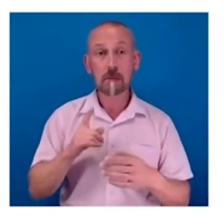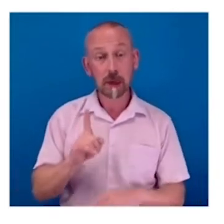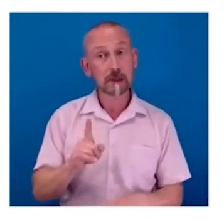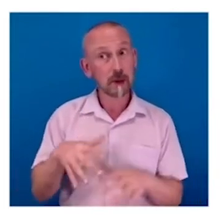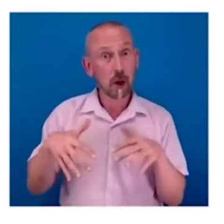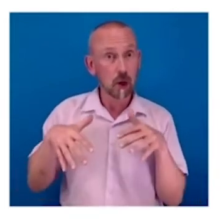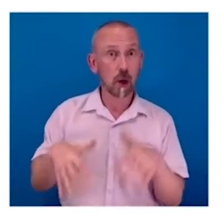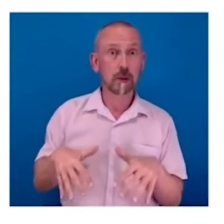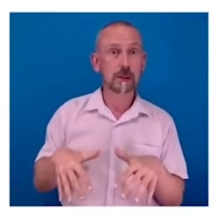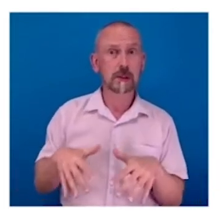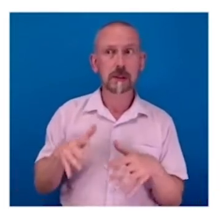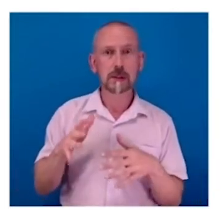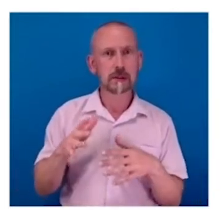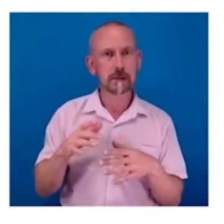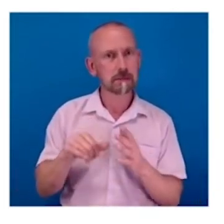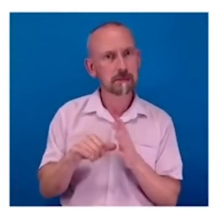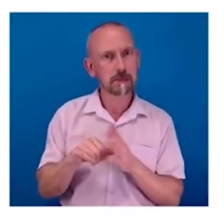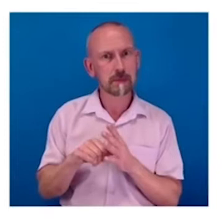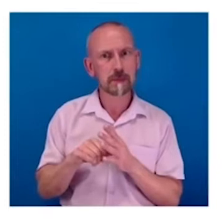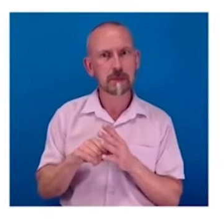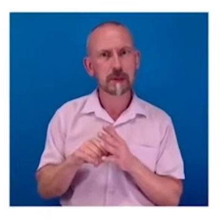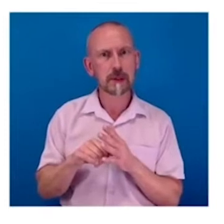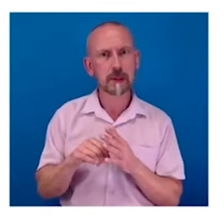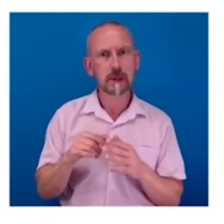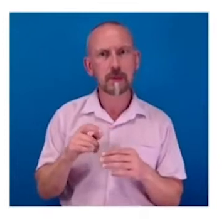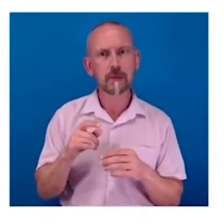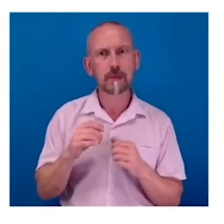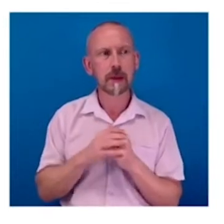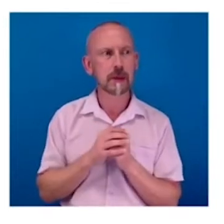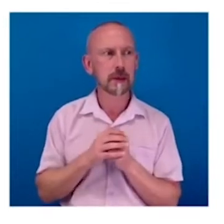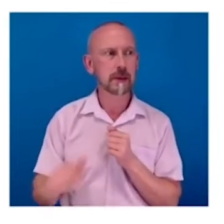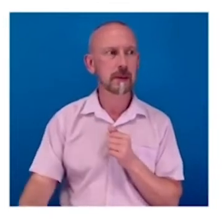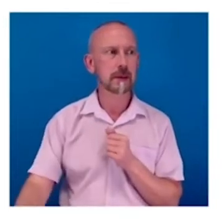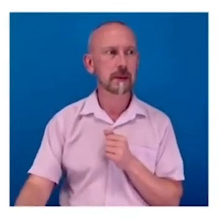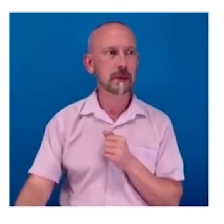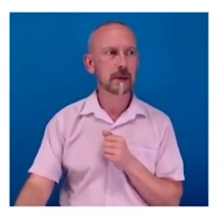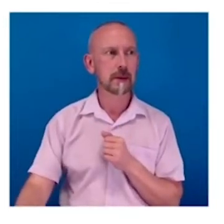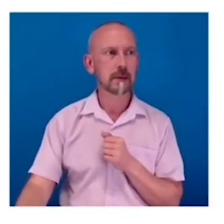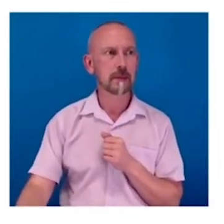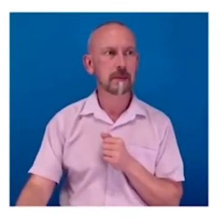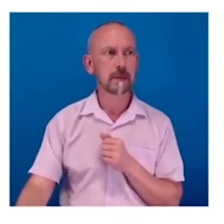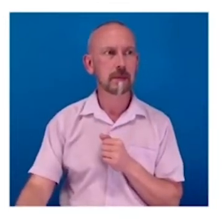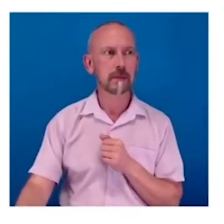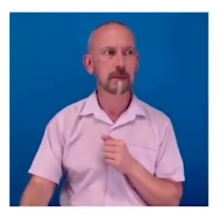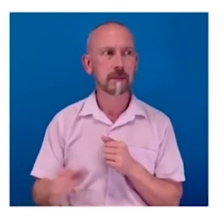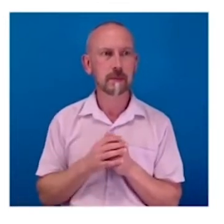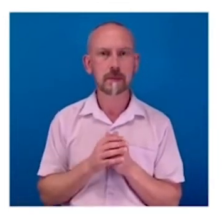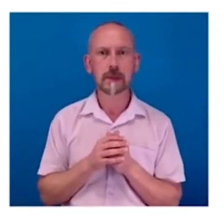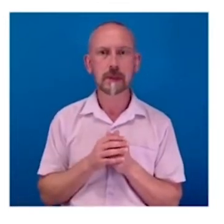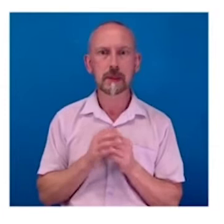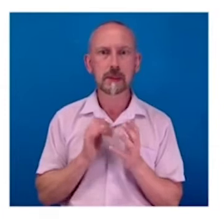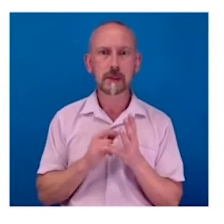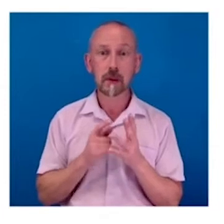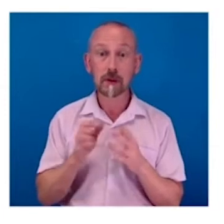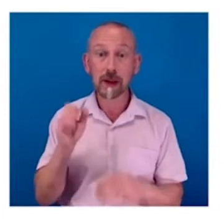Irene, you had your hand up. Yes. Sorry, can you hear me? Yes. Okay, great. Yeah, so the